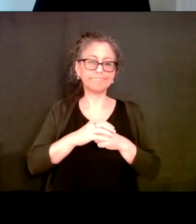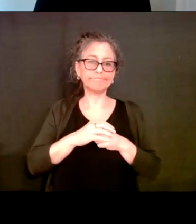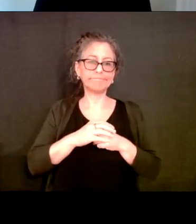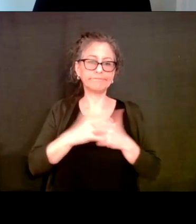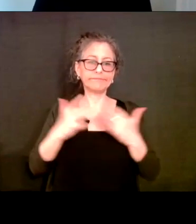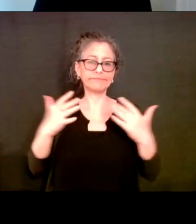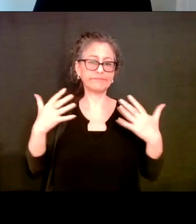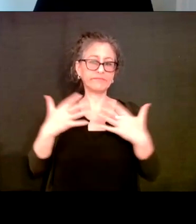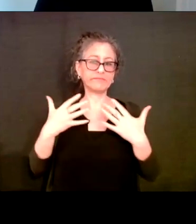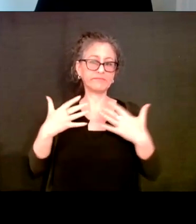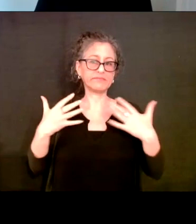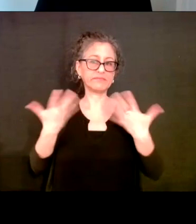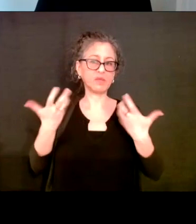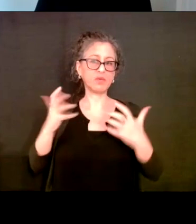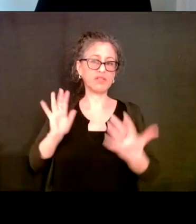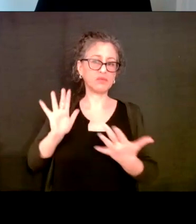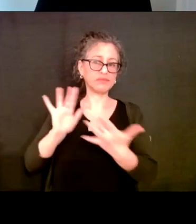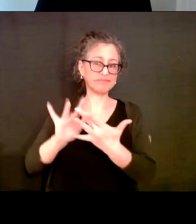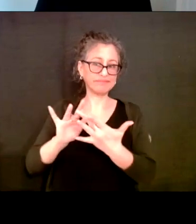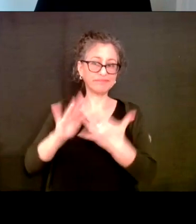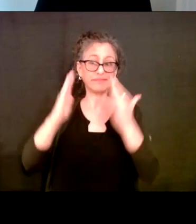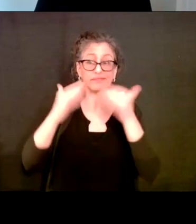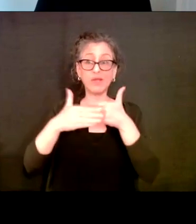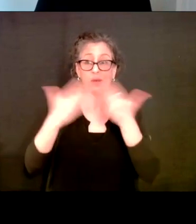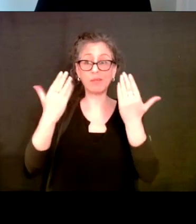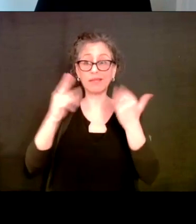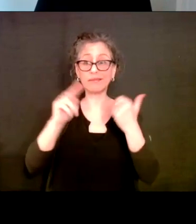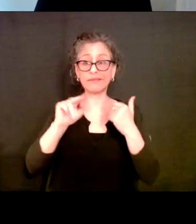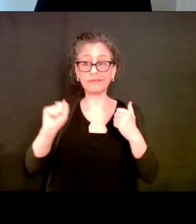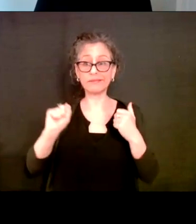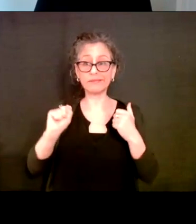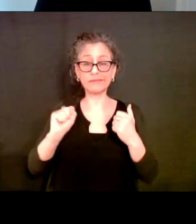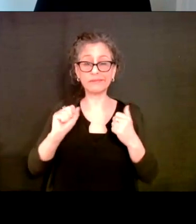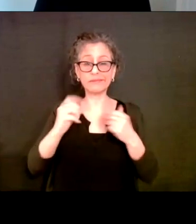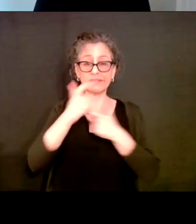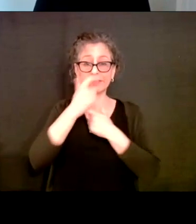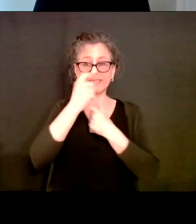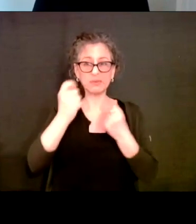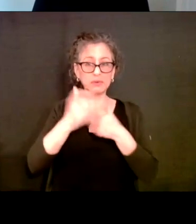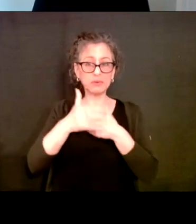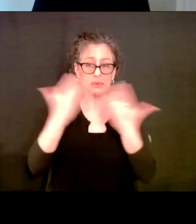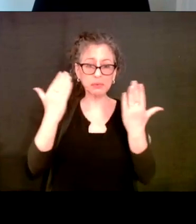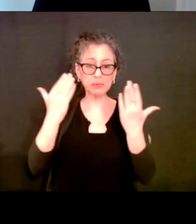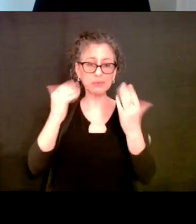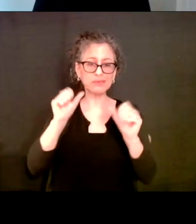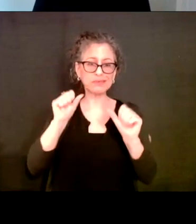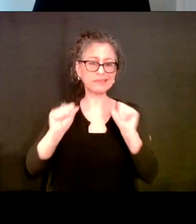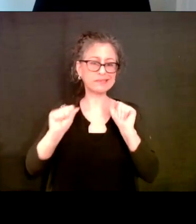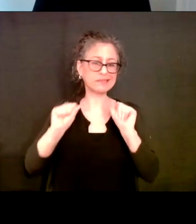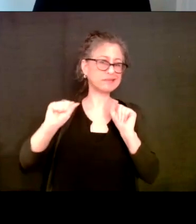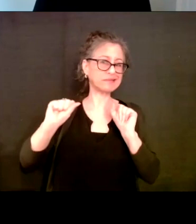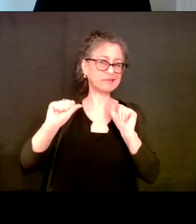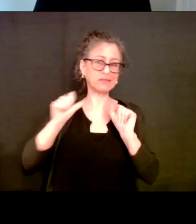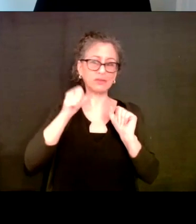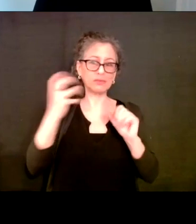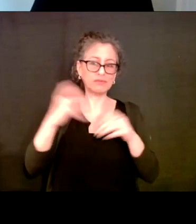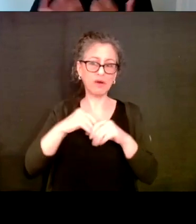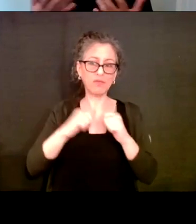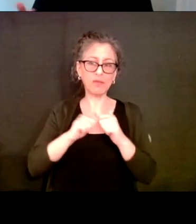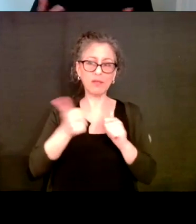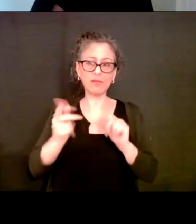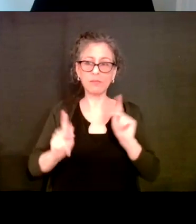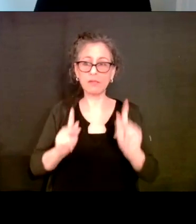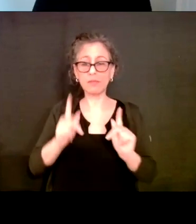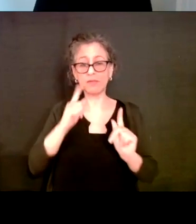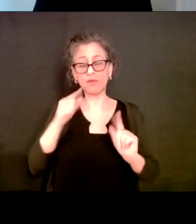out, a sense of hopelessness, loss of interest, hesitation to engage with others. And again, for